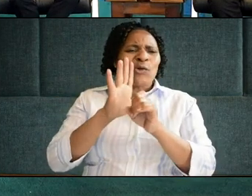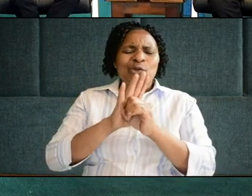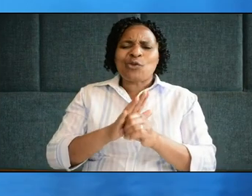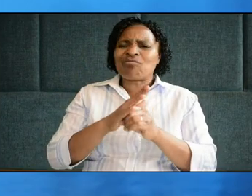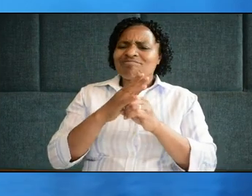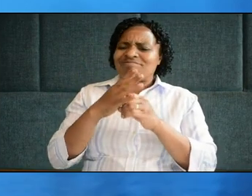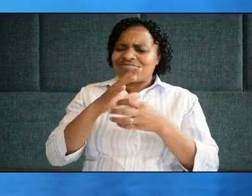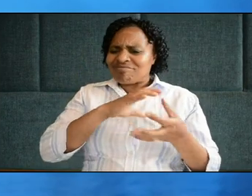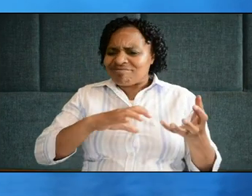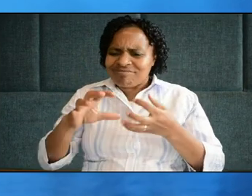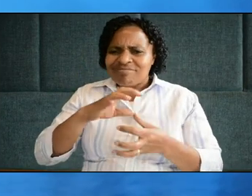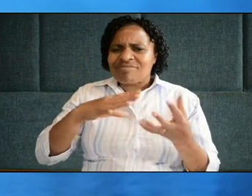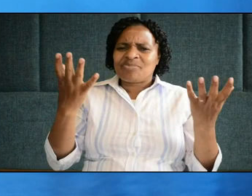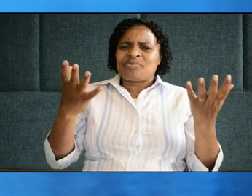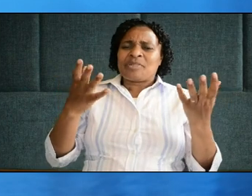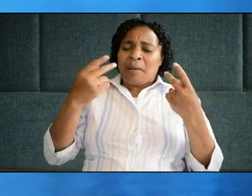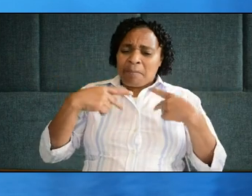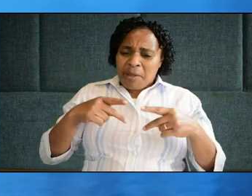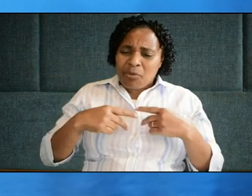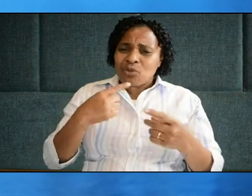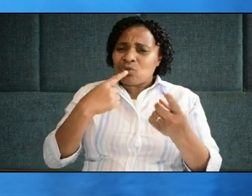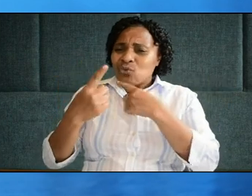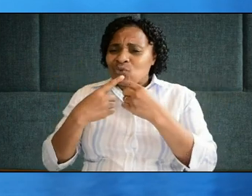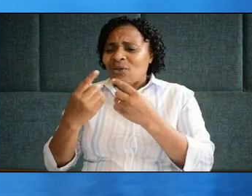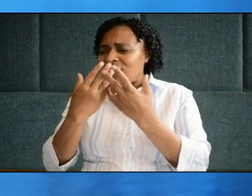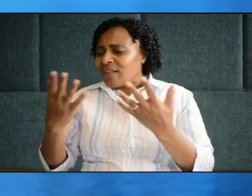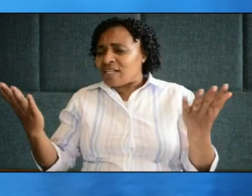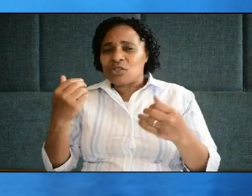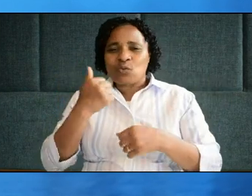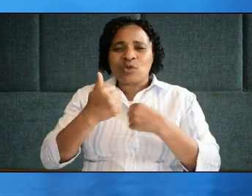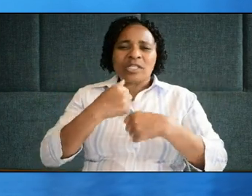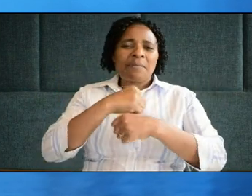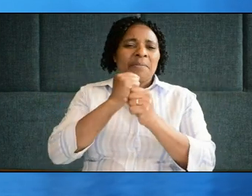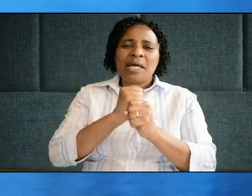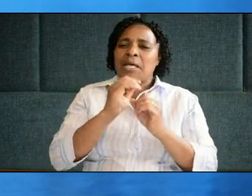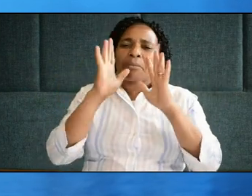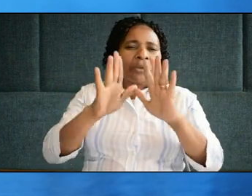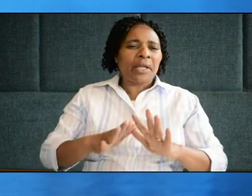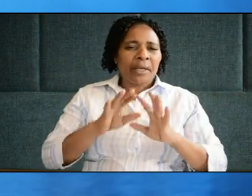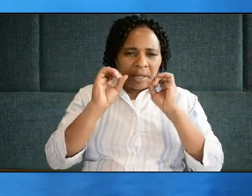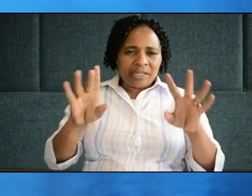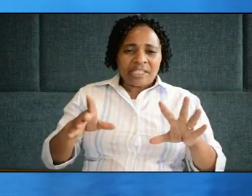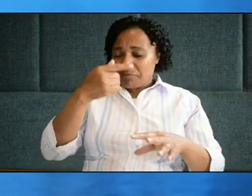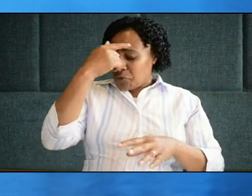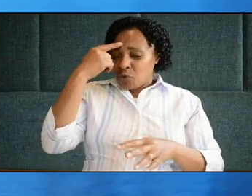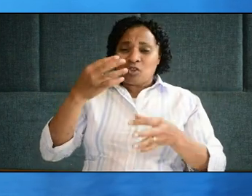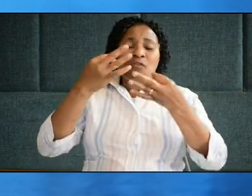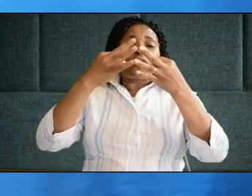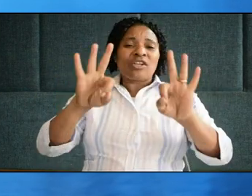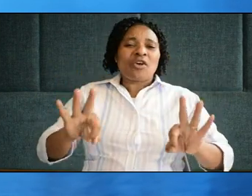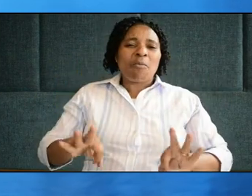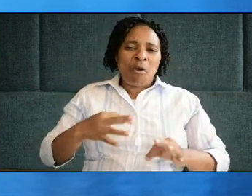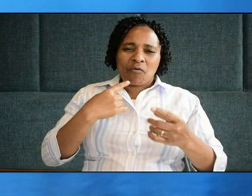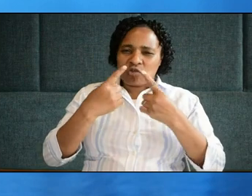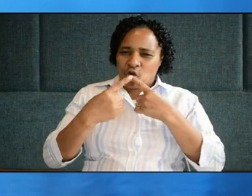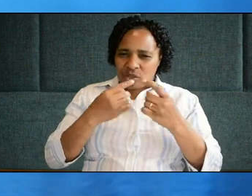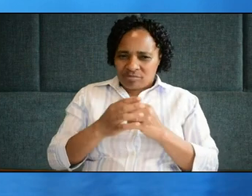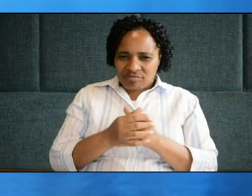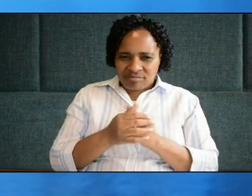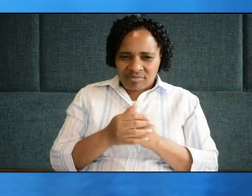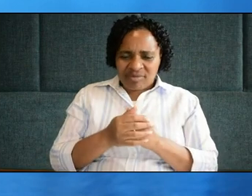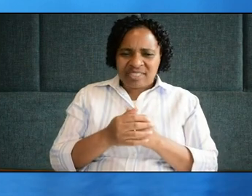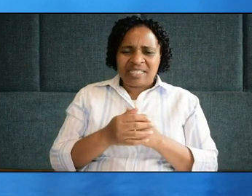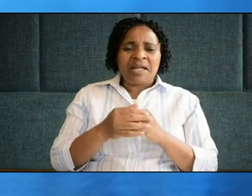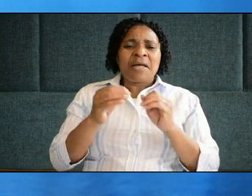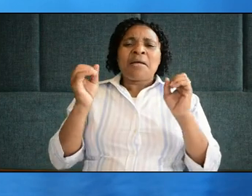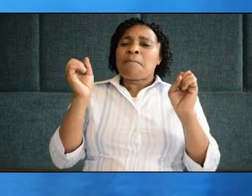on, and there's a lot of people saying a lot of things that don't make sense just because of freedom of speech. So we